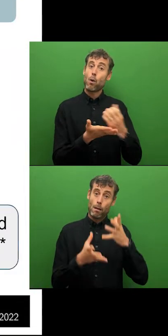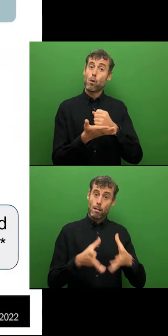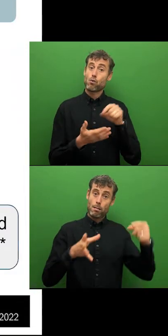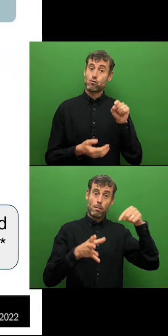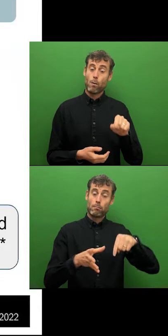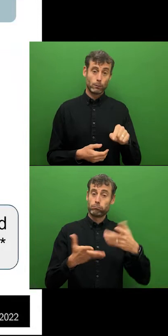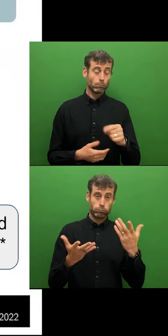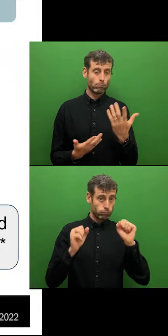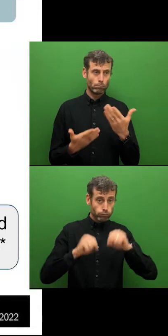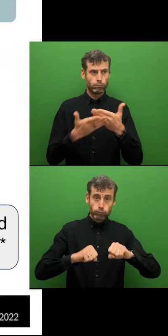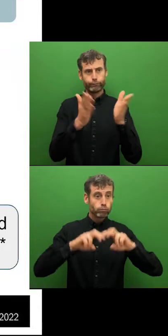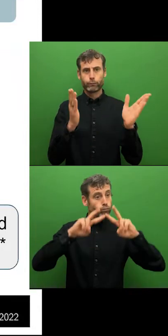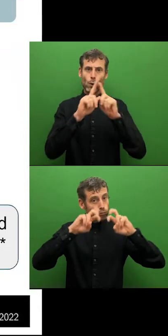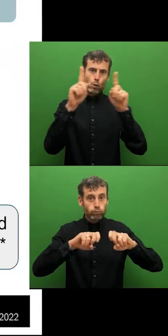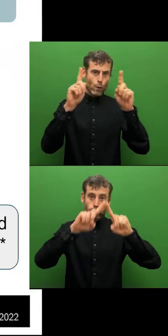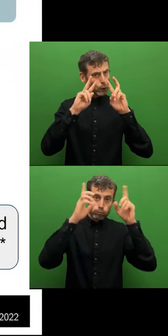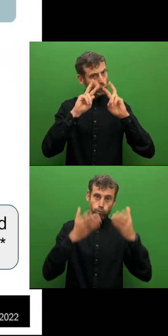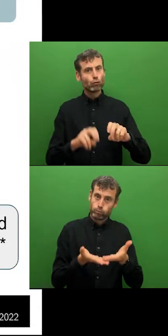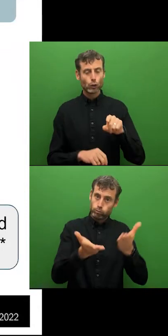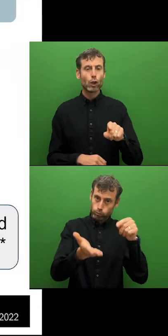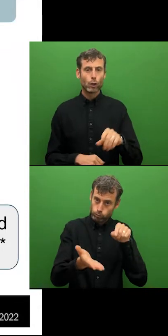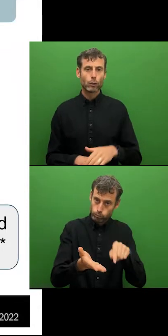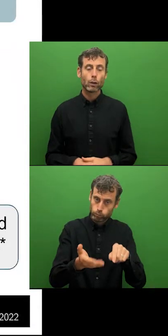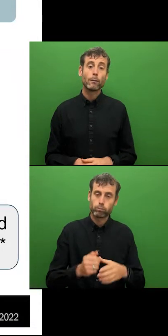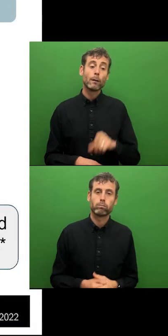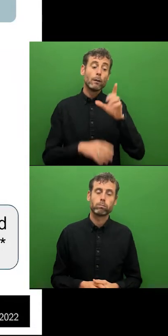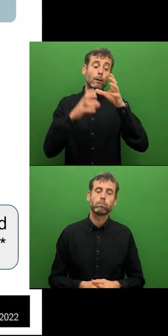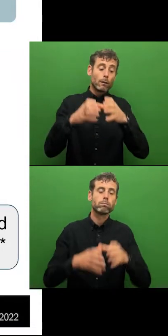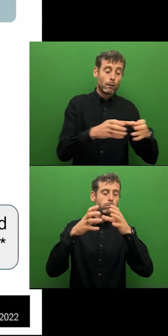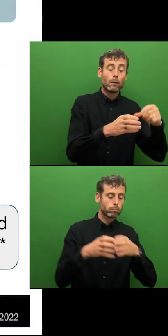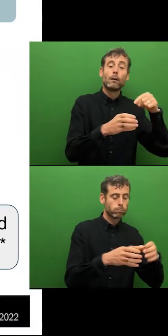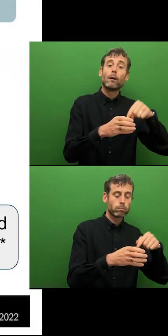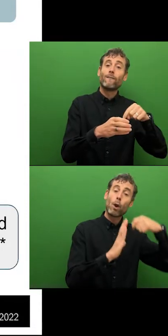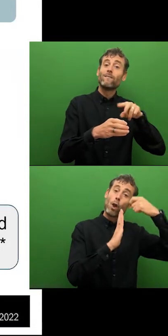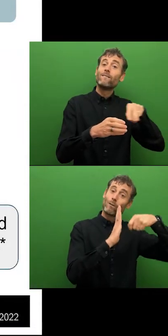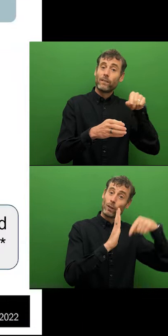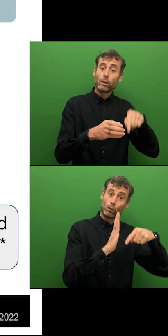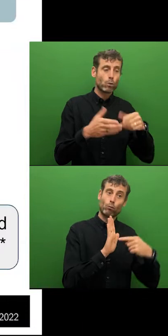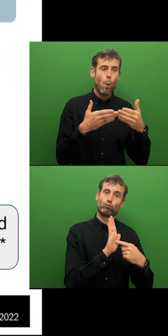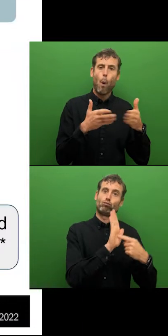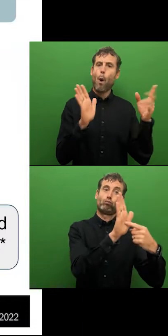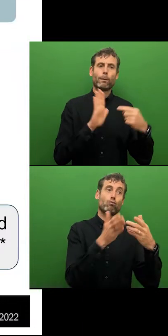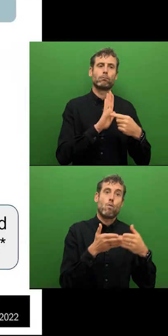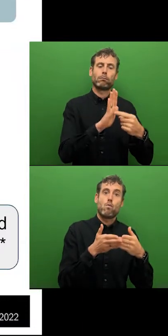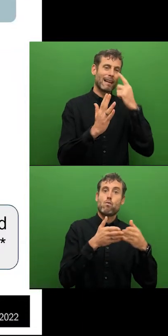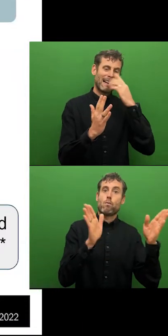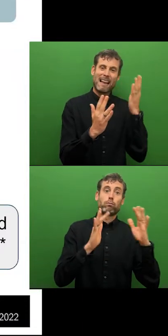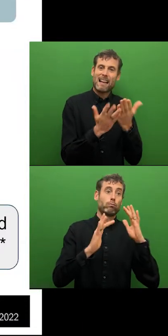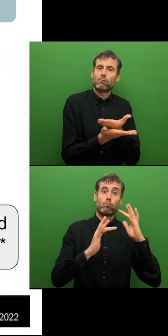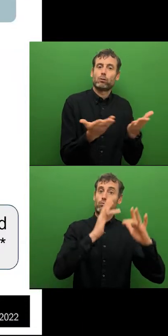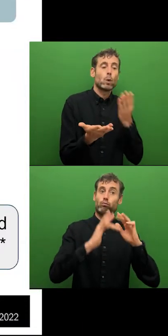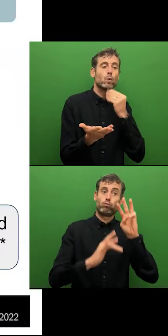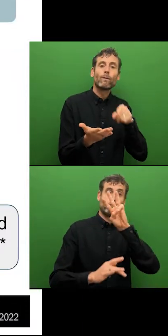BSL corpus is available for academic research purposes, and a subset of these videos are even available to anyone for